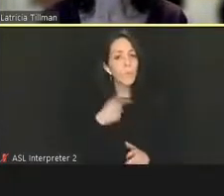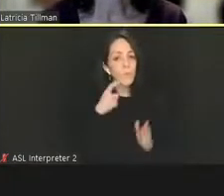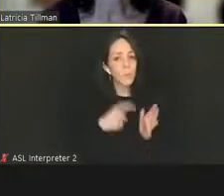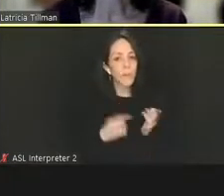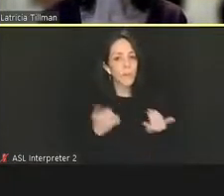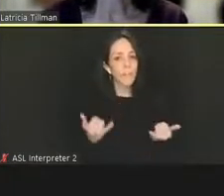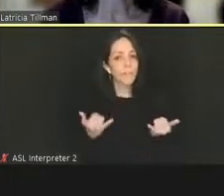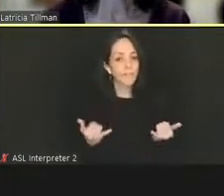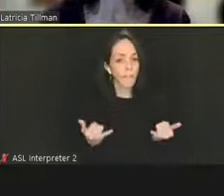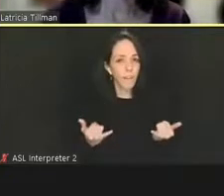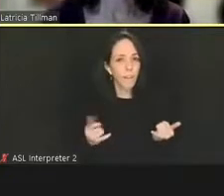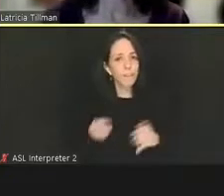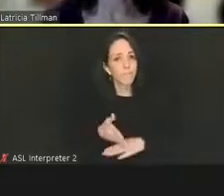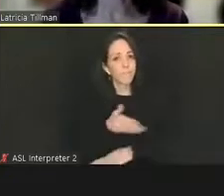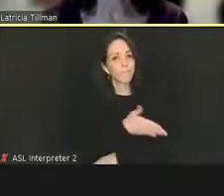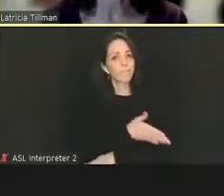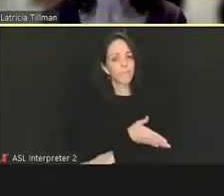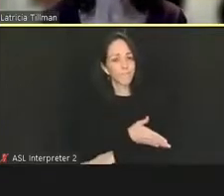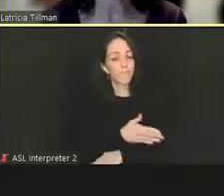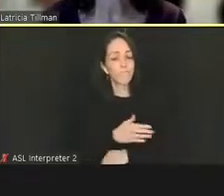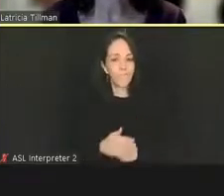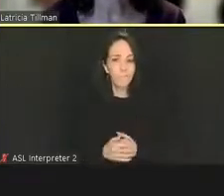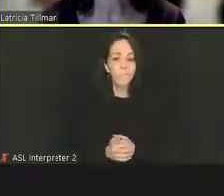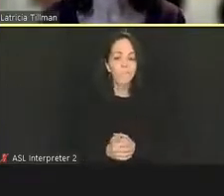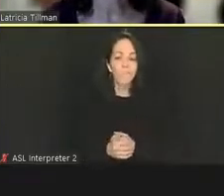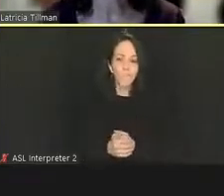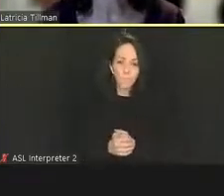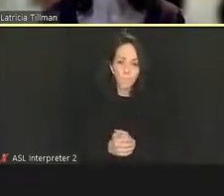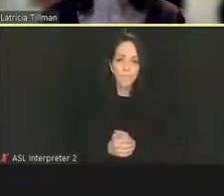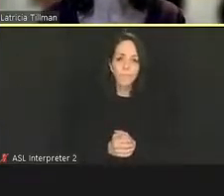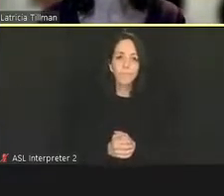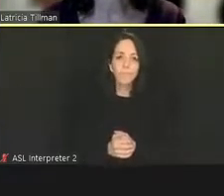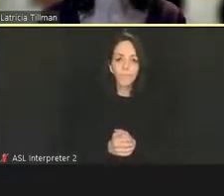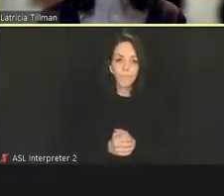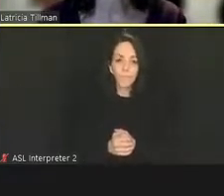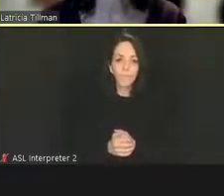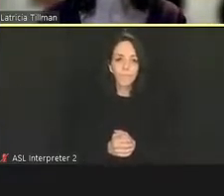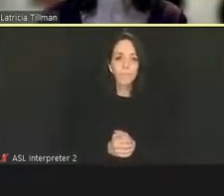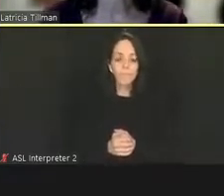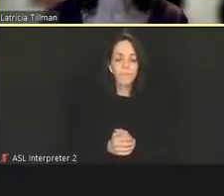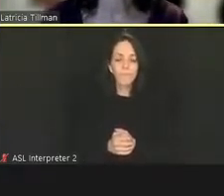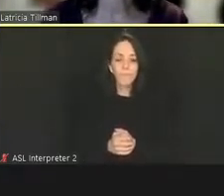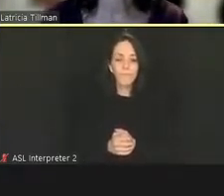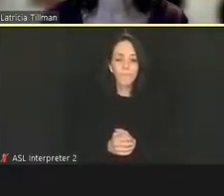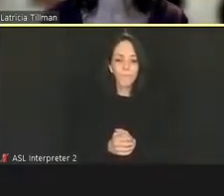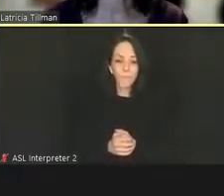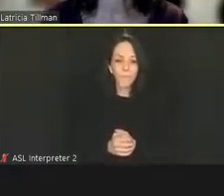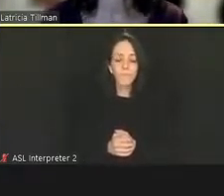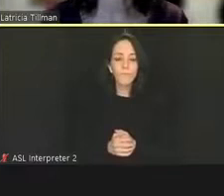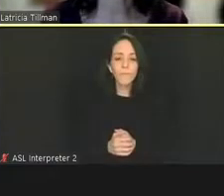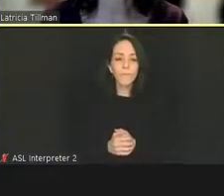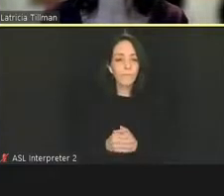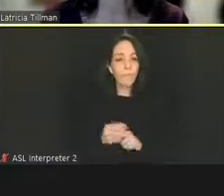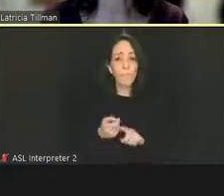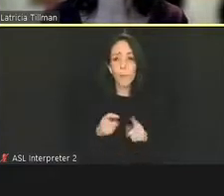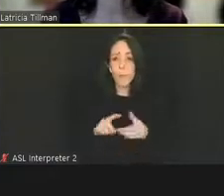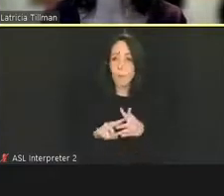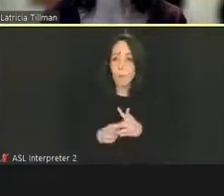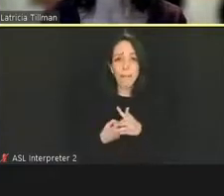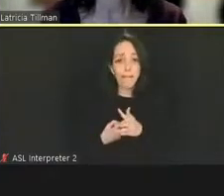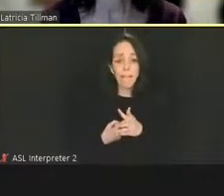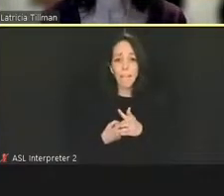the United States history, there has been an intentional and